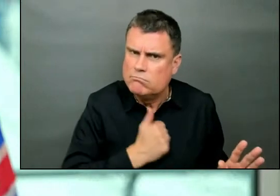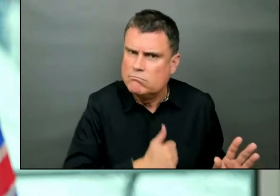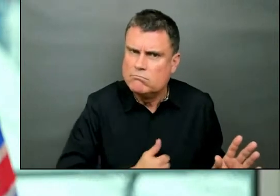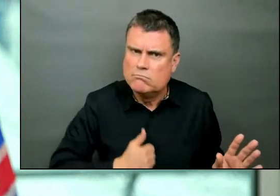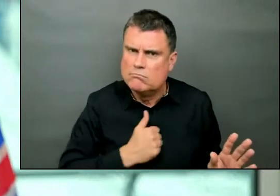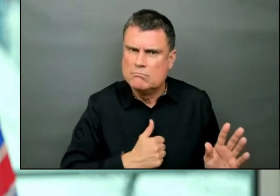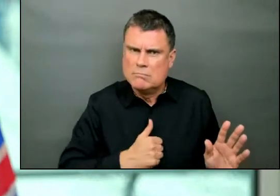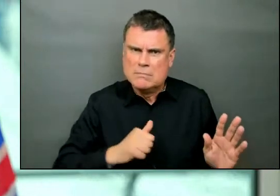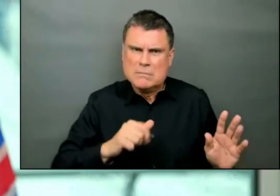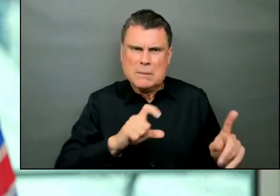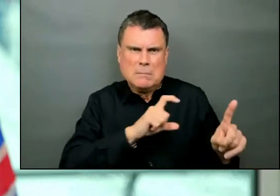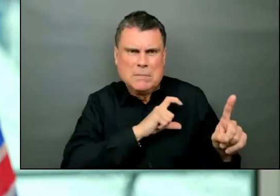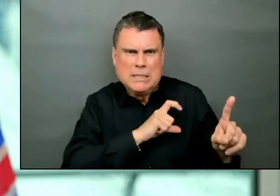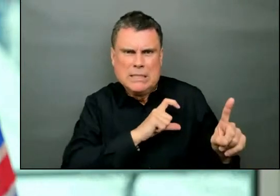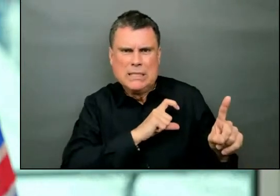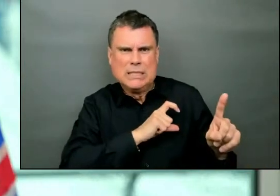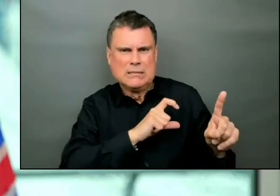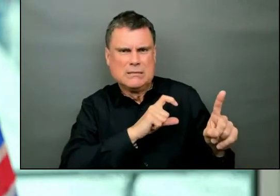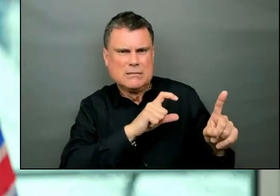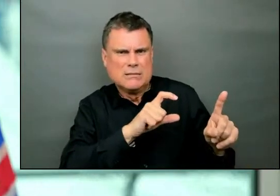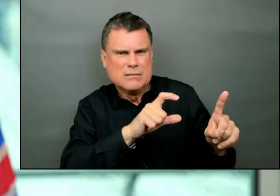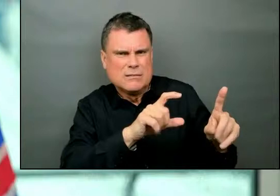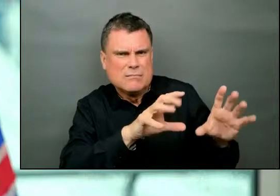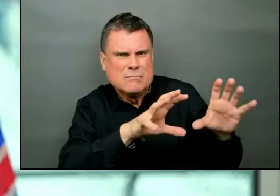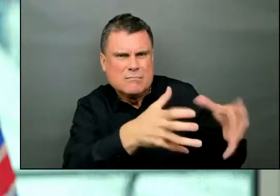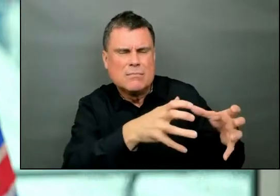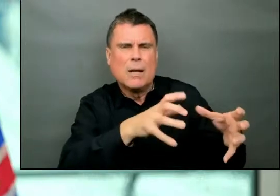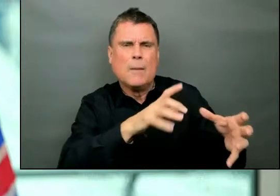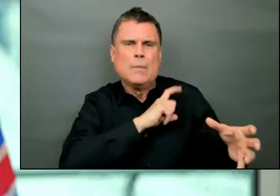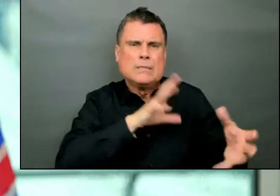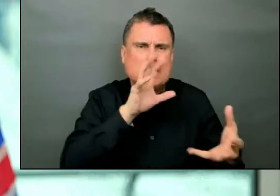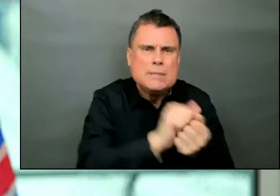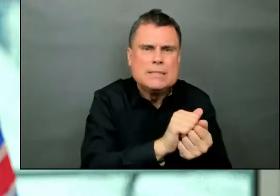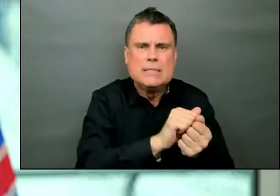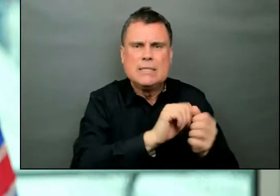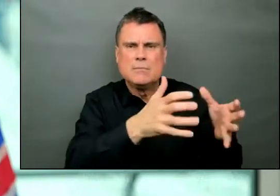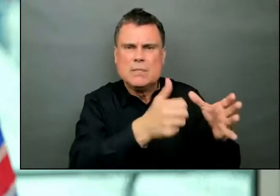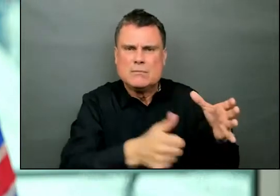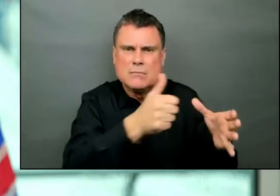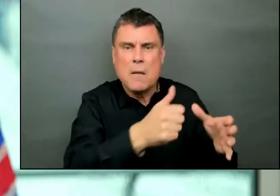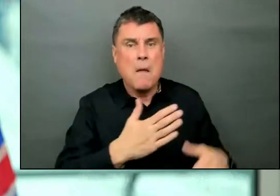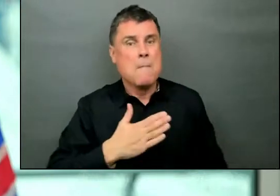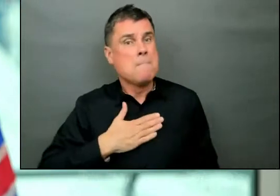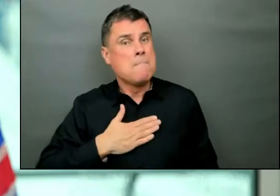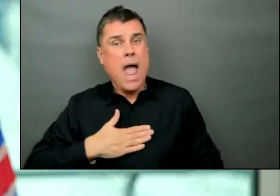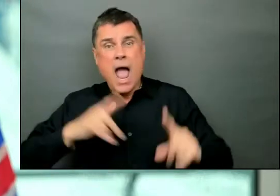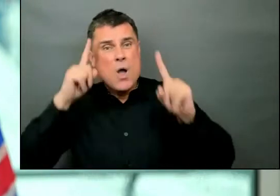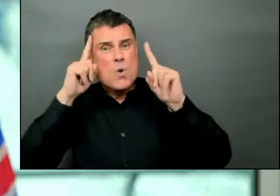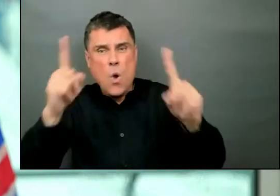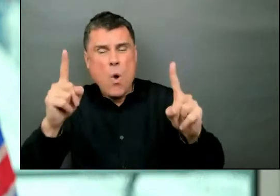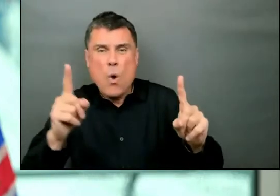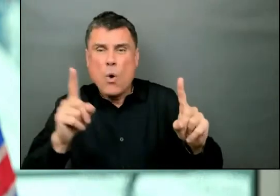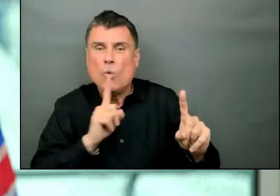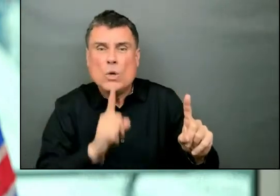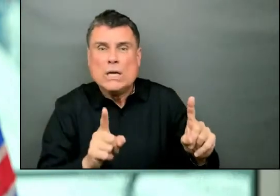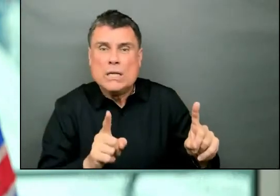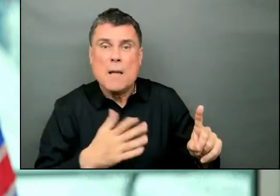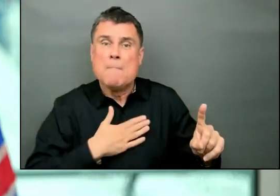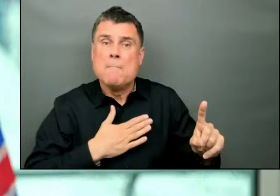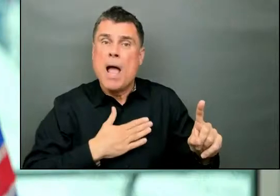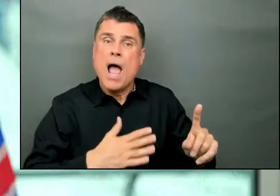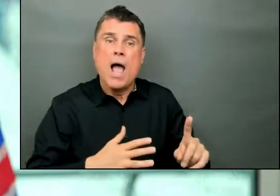at reforming the Police Act. And, it was my intent